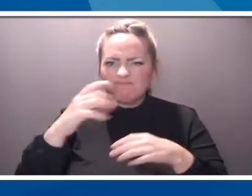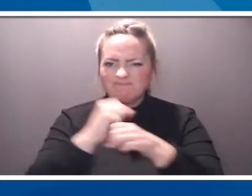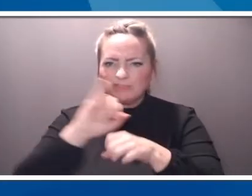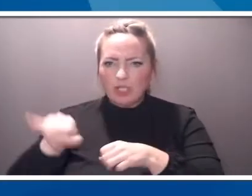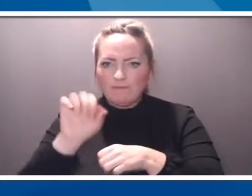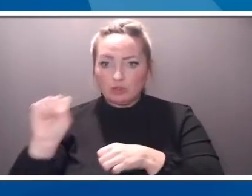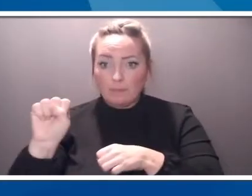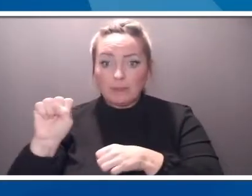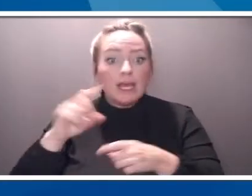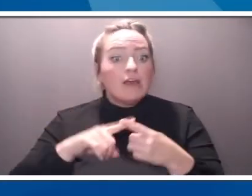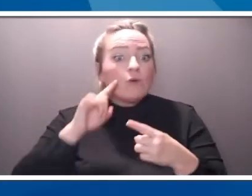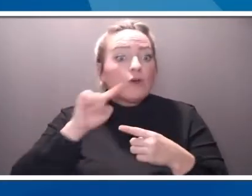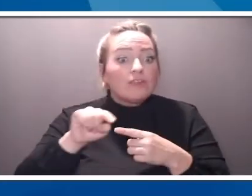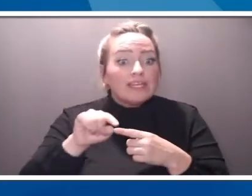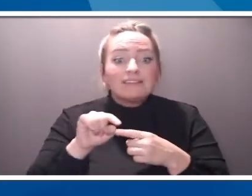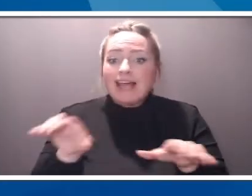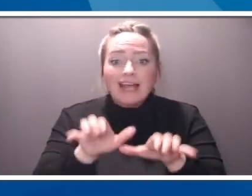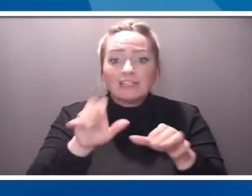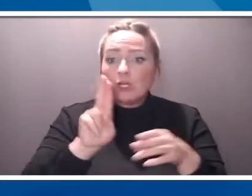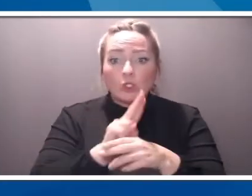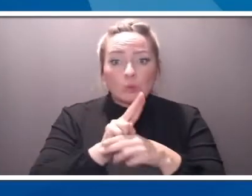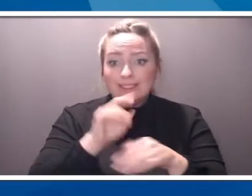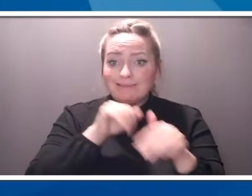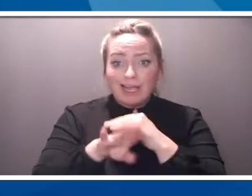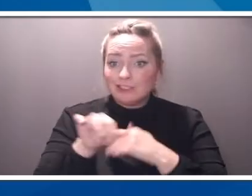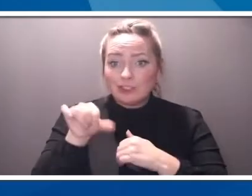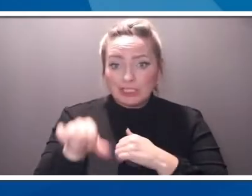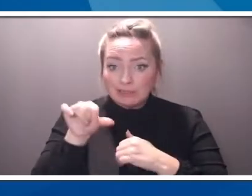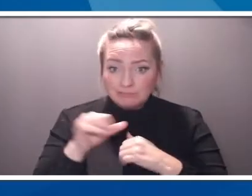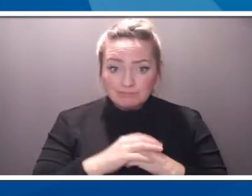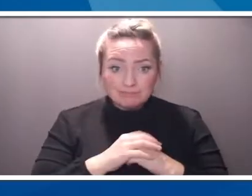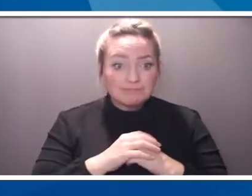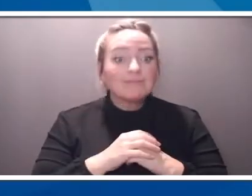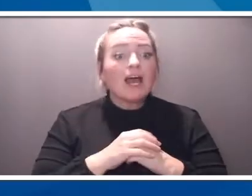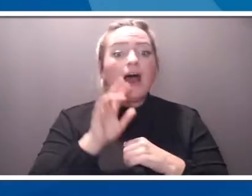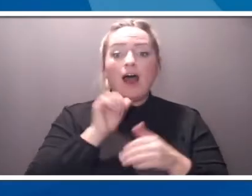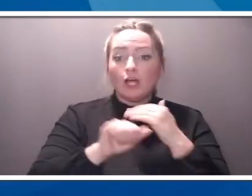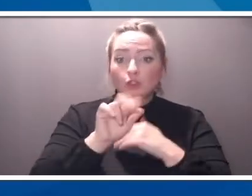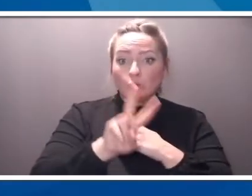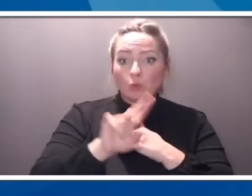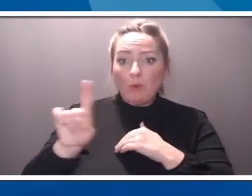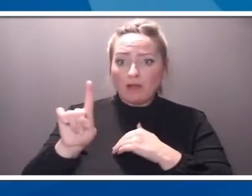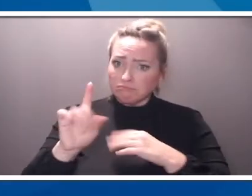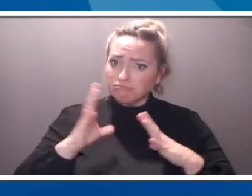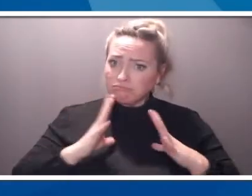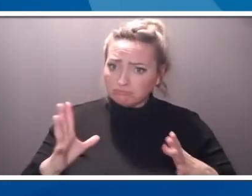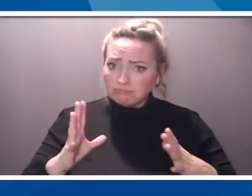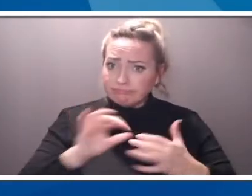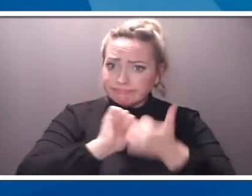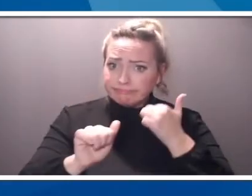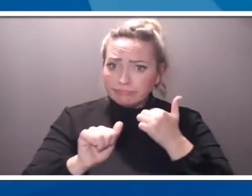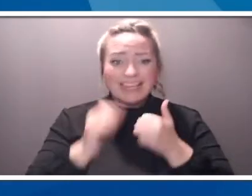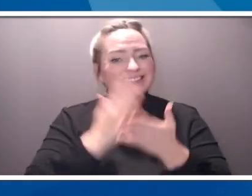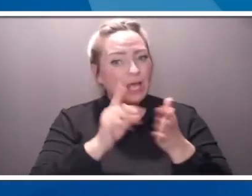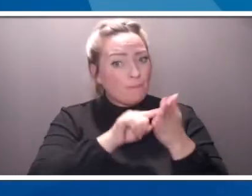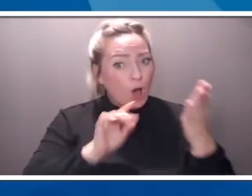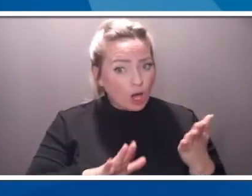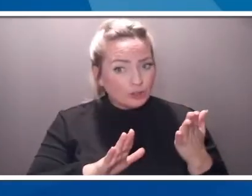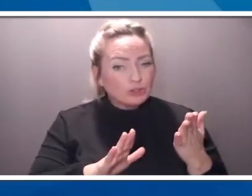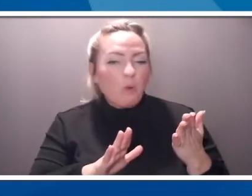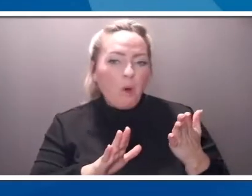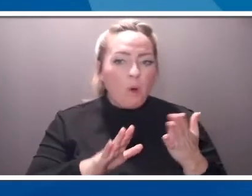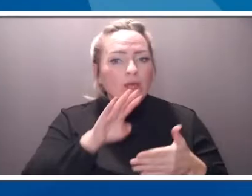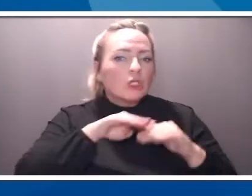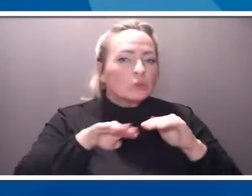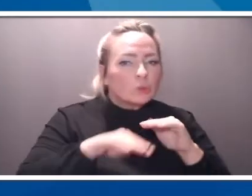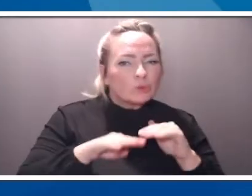JavaScript to handle that, I can only activate it using the Enter key. And under 211, that is perfectly fine. Again,